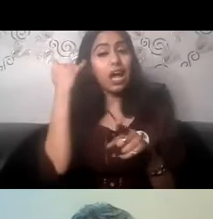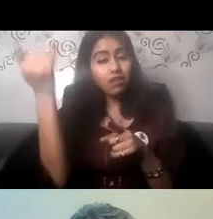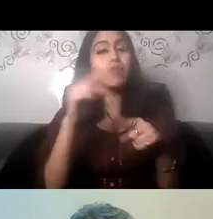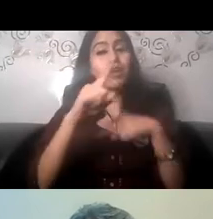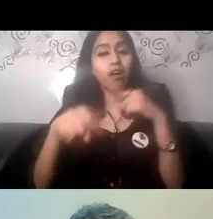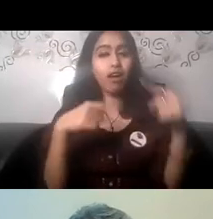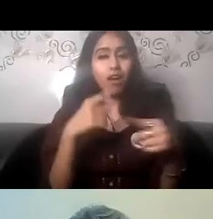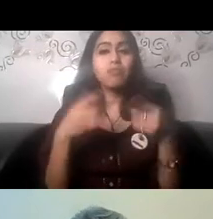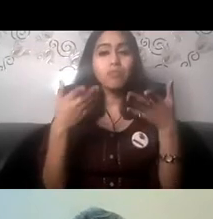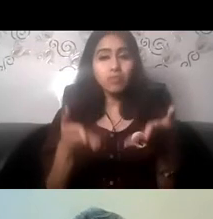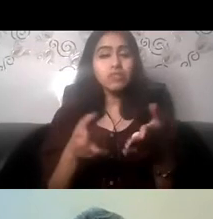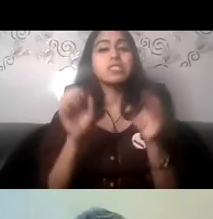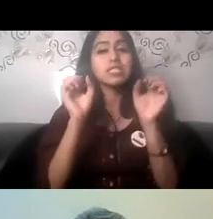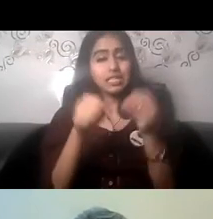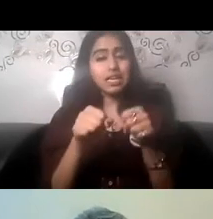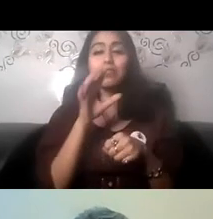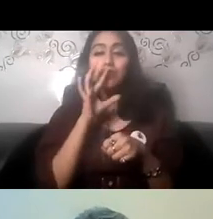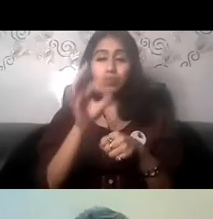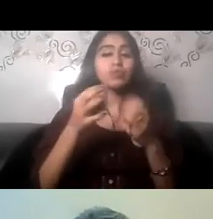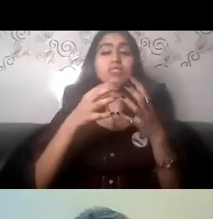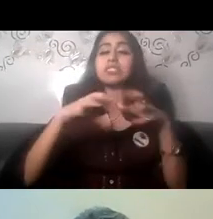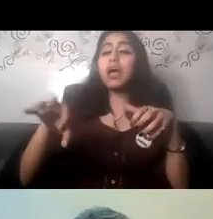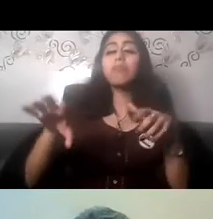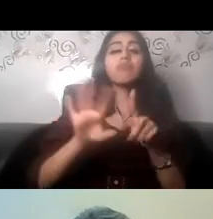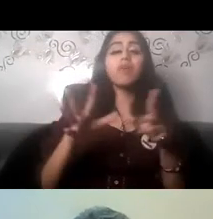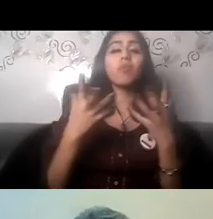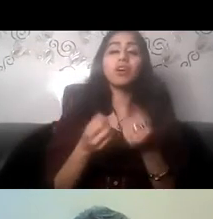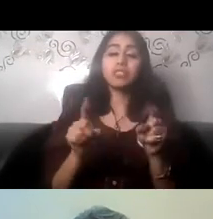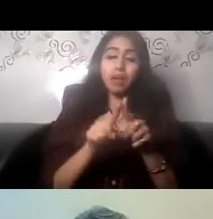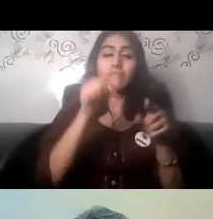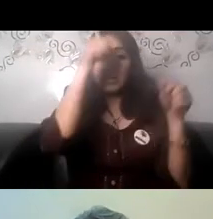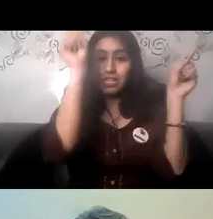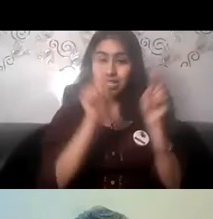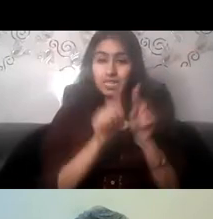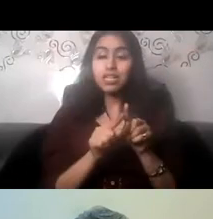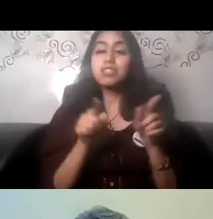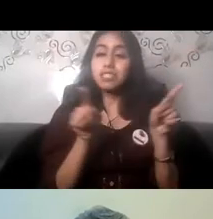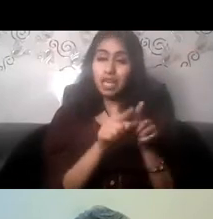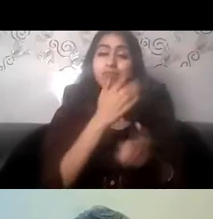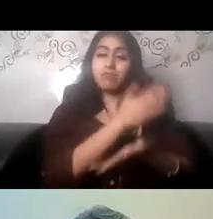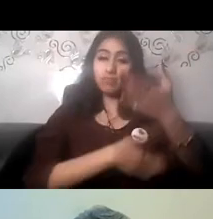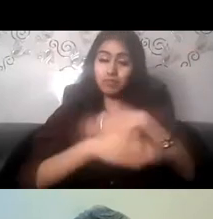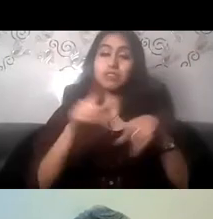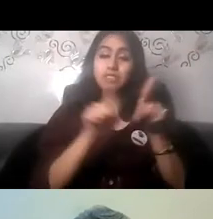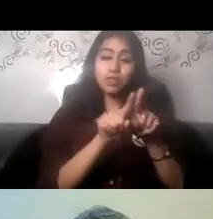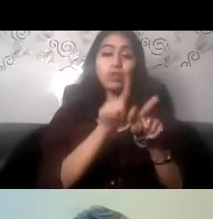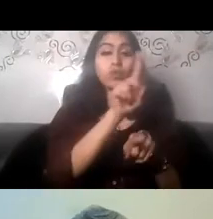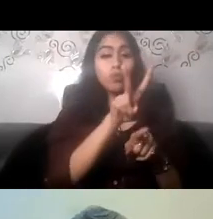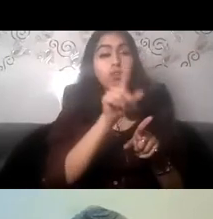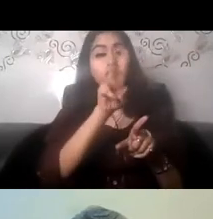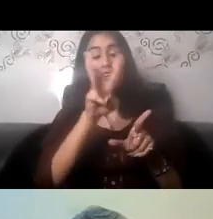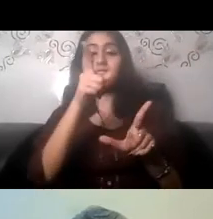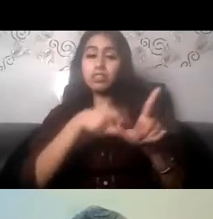it, not to get separately. So in India, the way we have nurtured Sarthak last 12, 13 years I've been